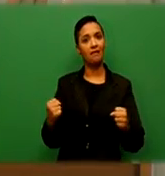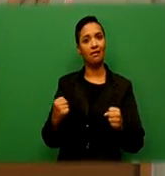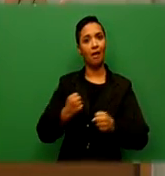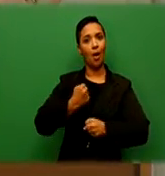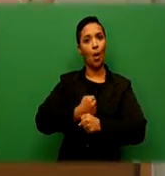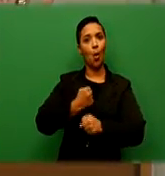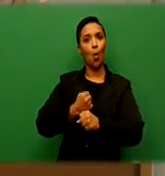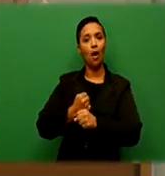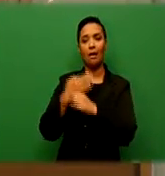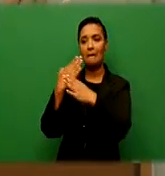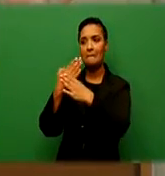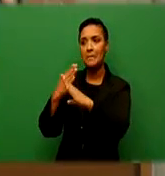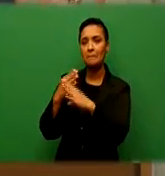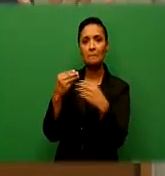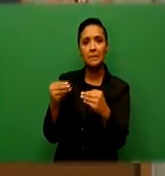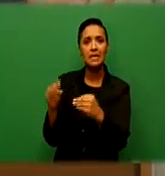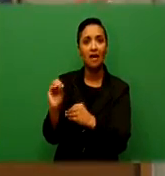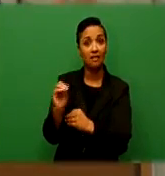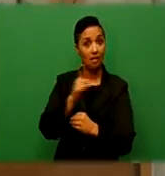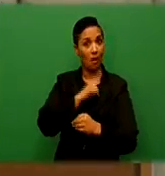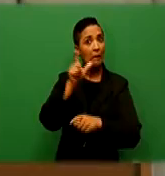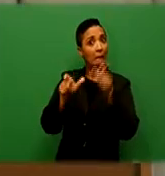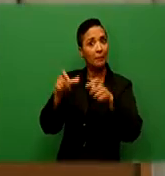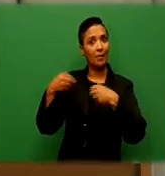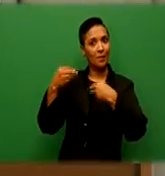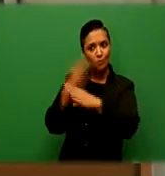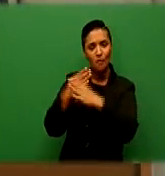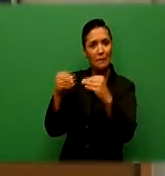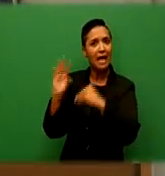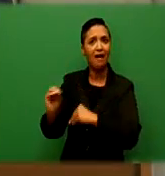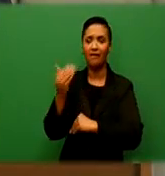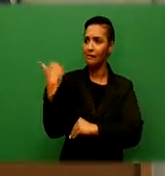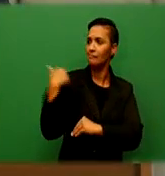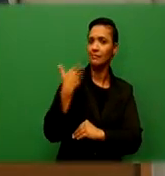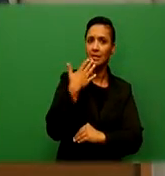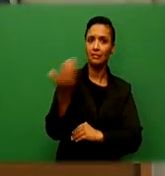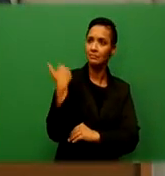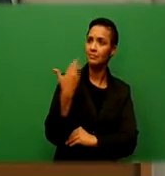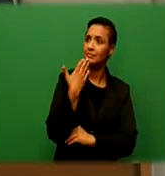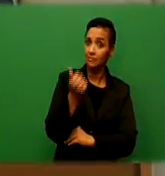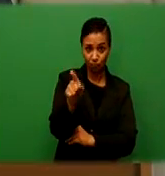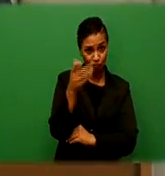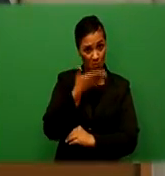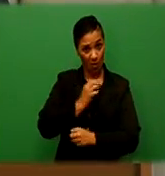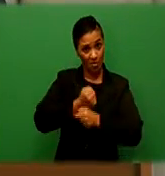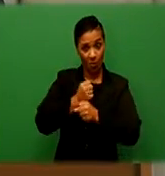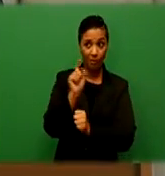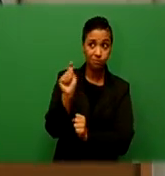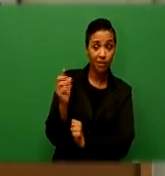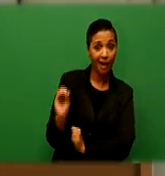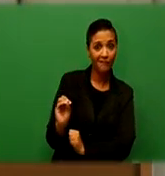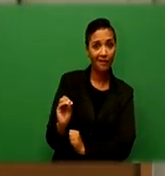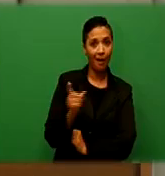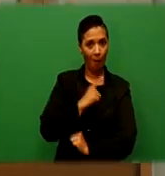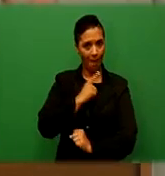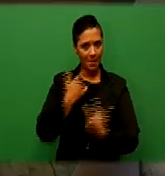the private sector. Because headhunters do call and say, would you be interested in this job? I'm